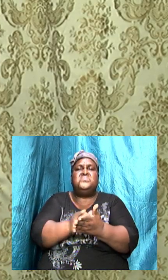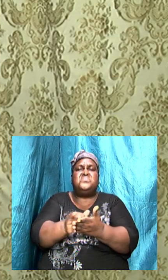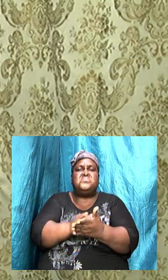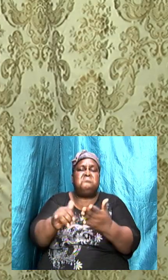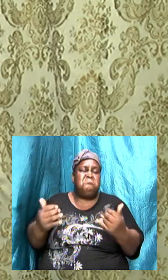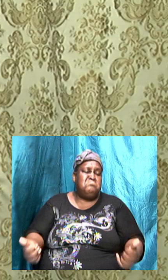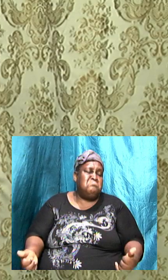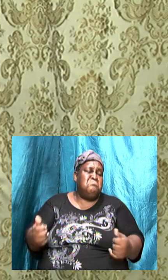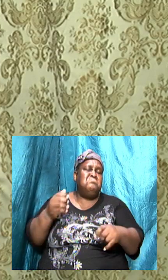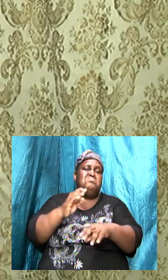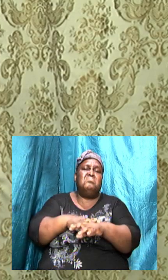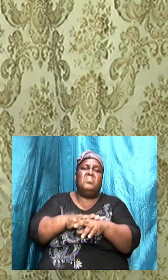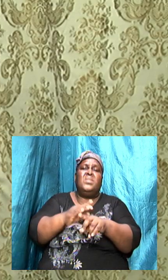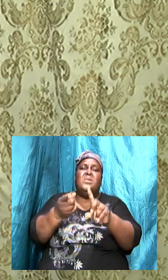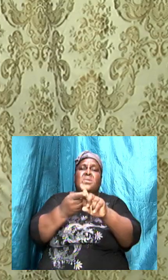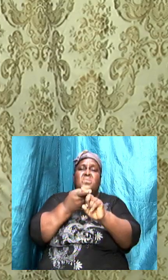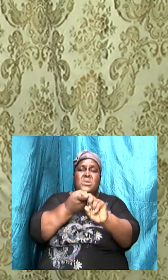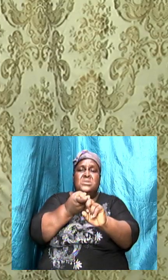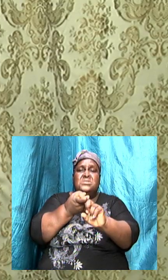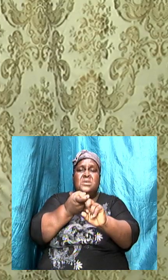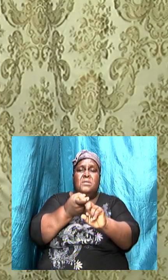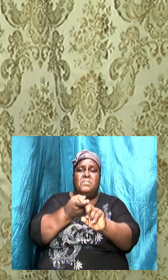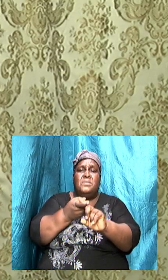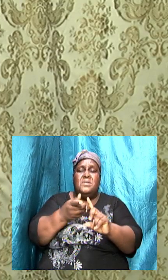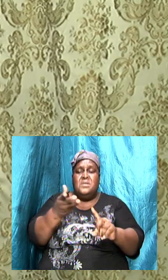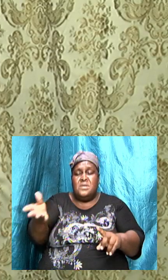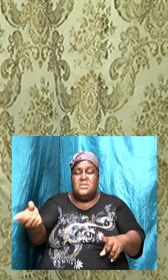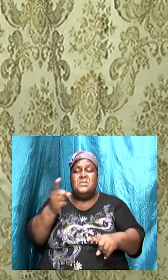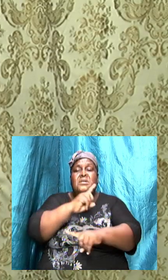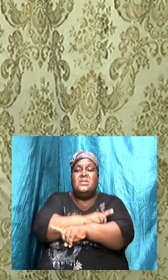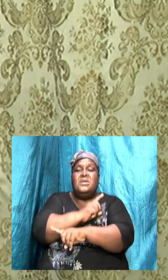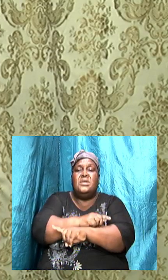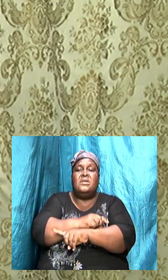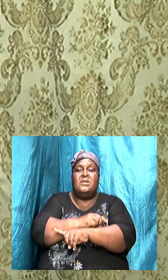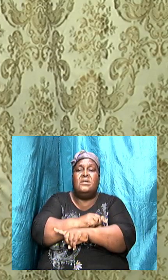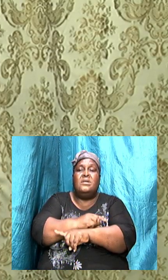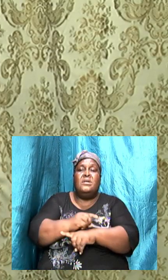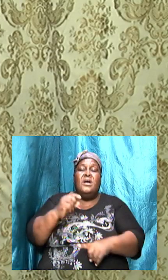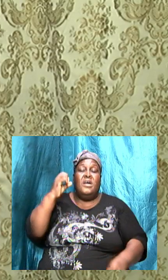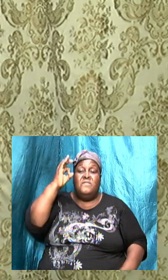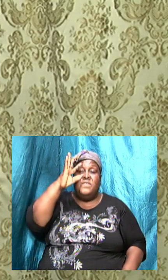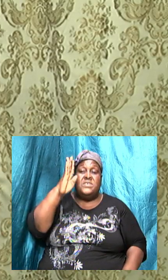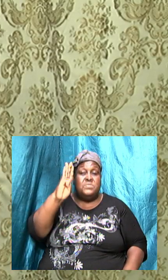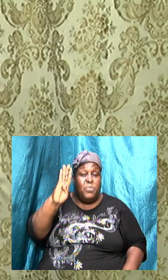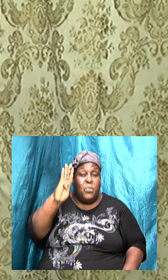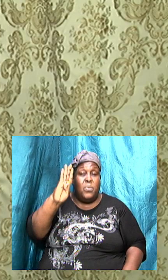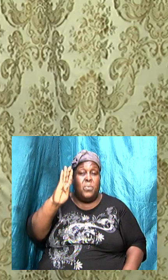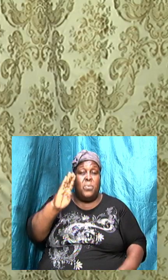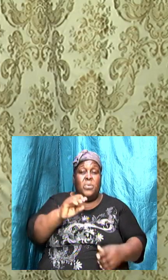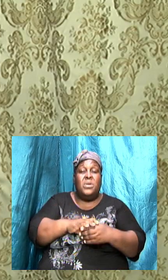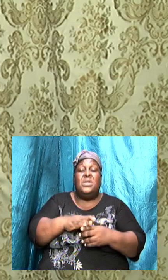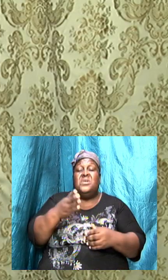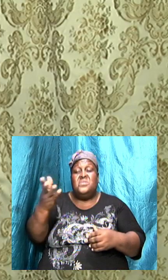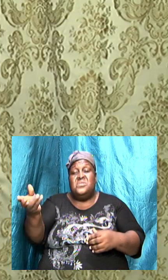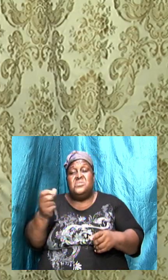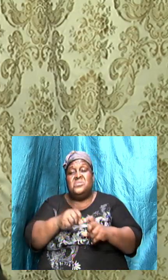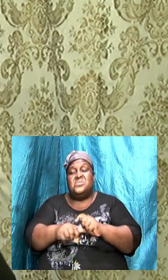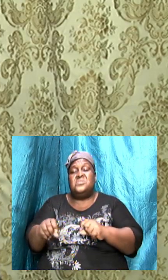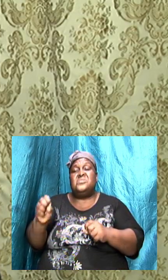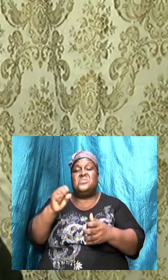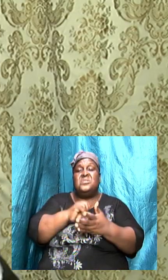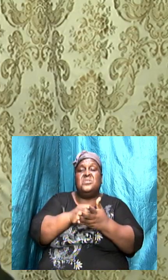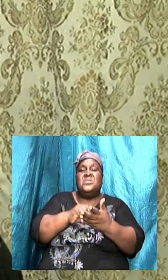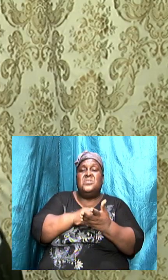we are on WhatsApp. These are days when we are on Facebook. These are days when we are on Instagram, and we